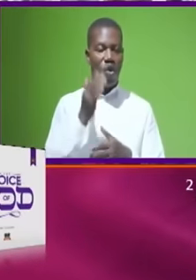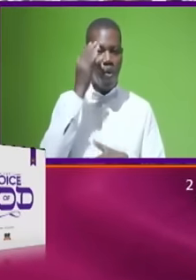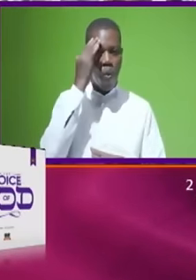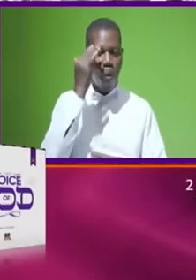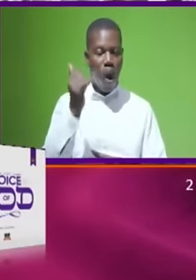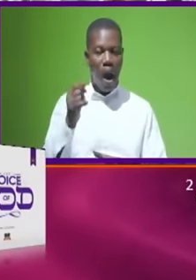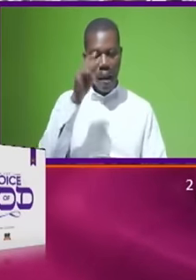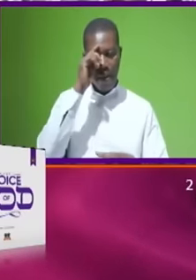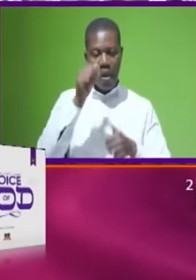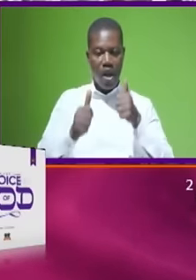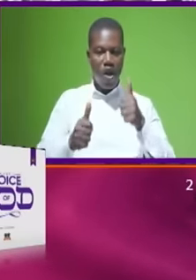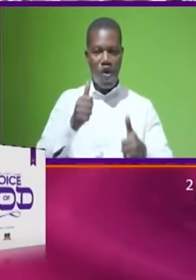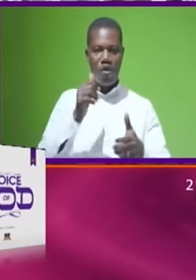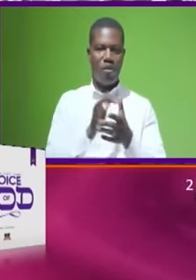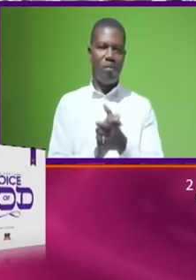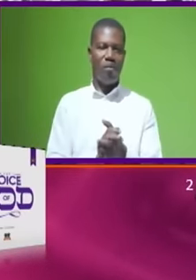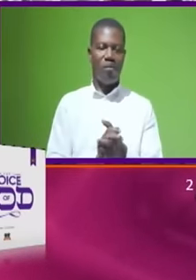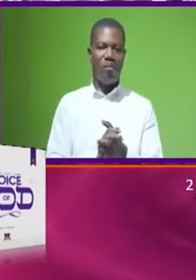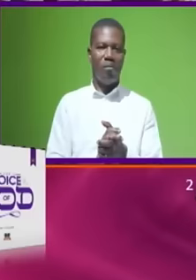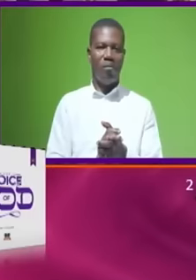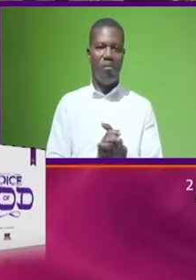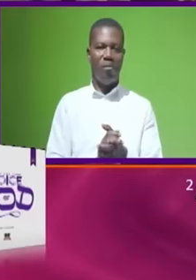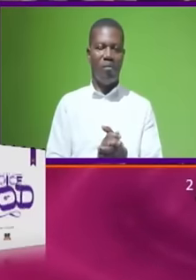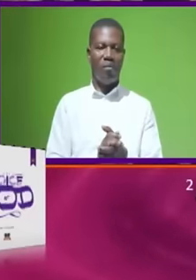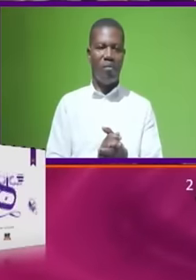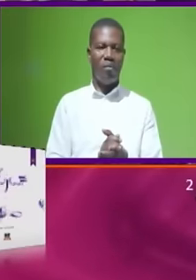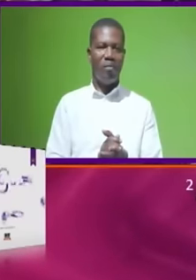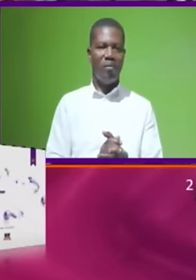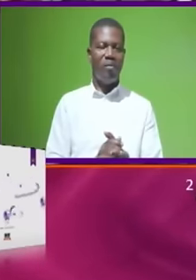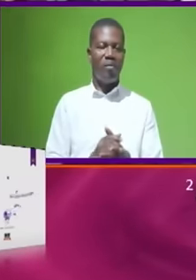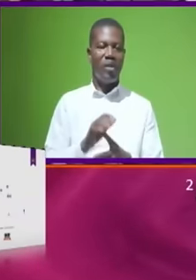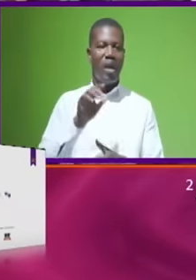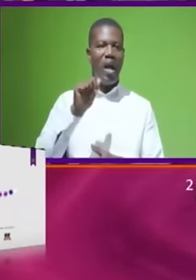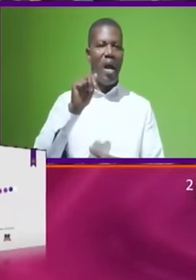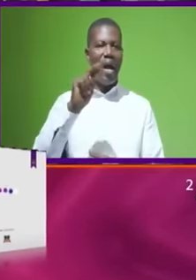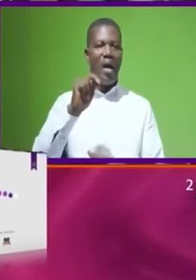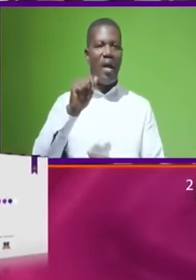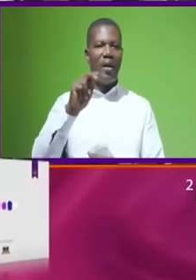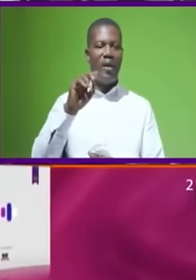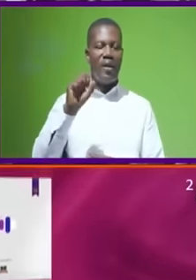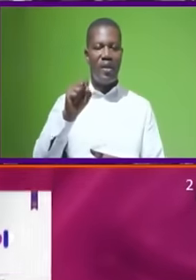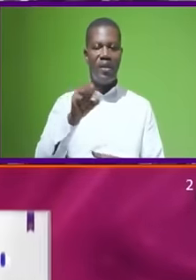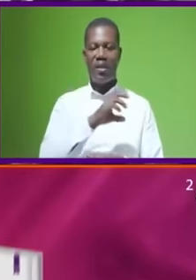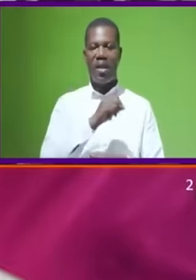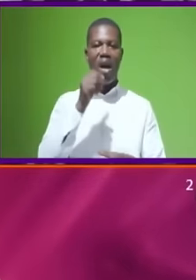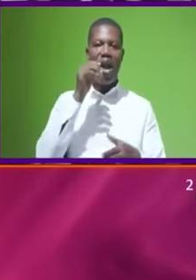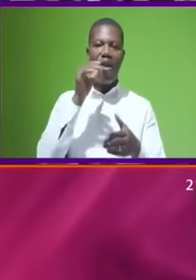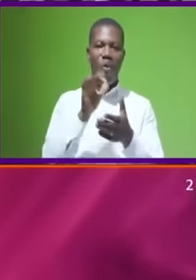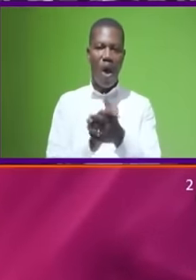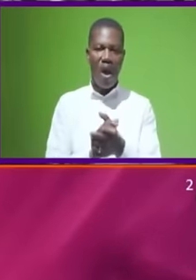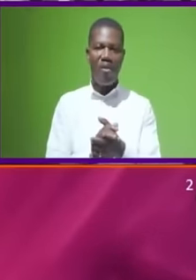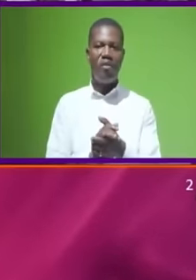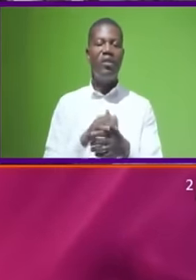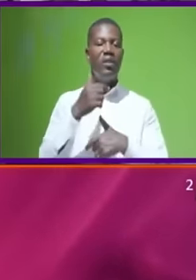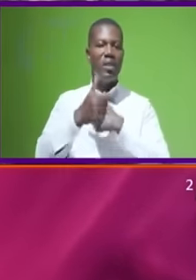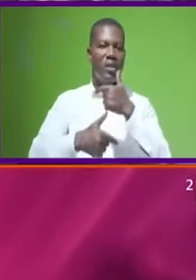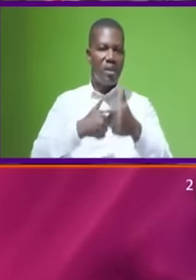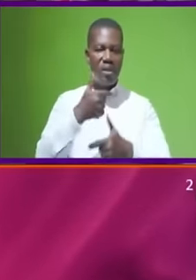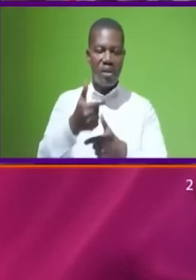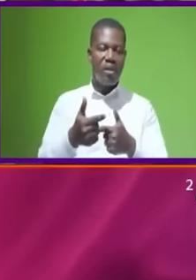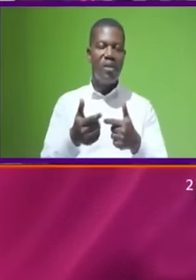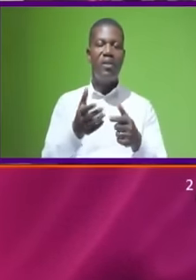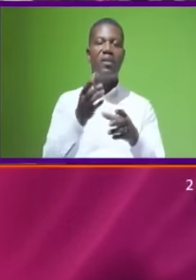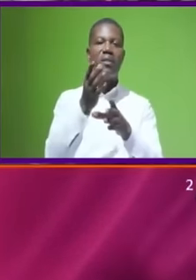Adentra, every sir. Why? This is because Ananias and Sapphira, na Adam naso once.